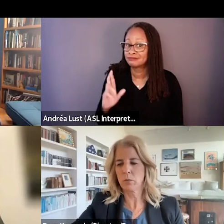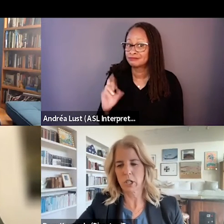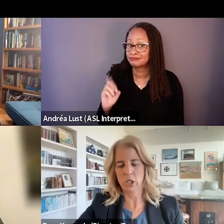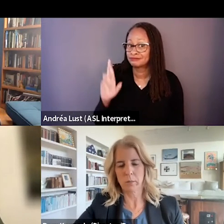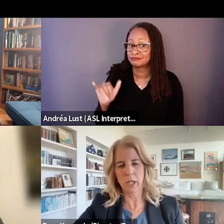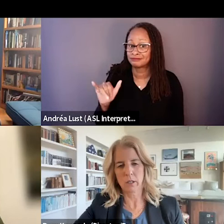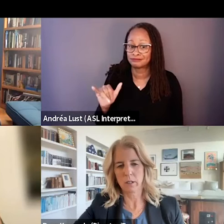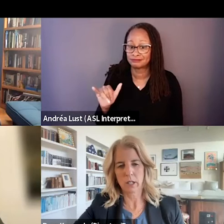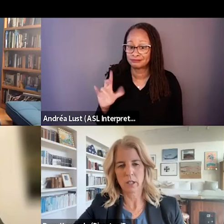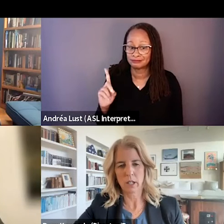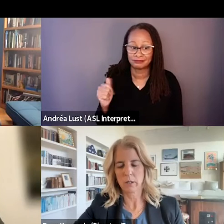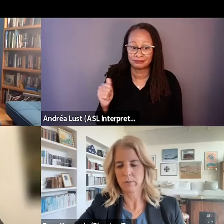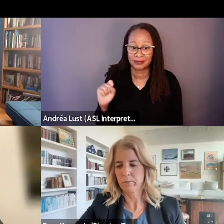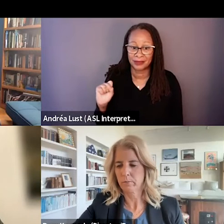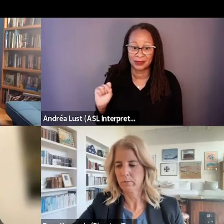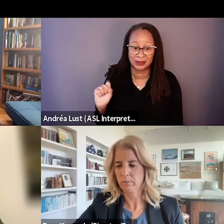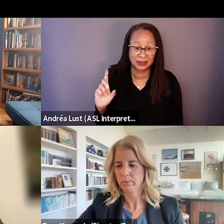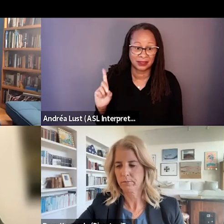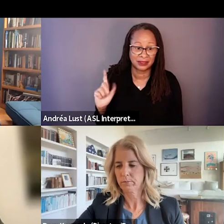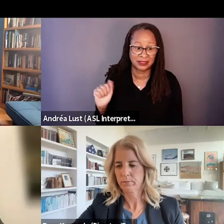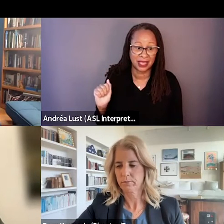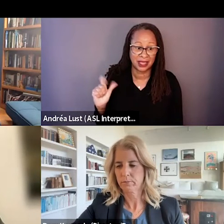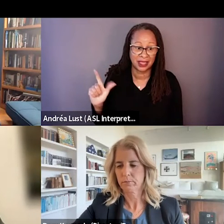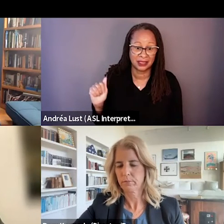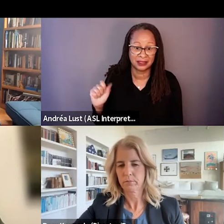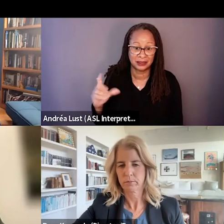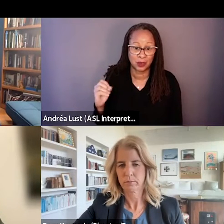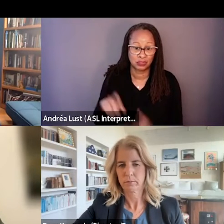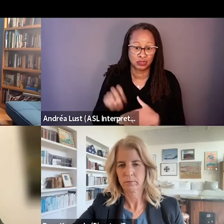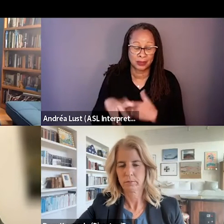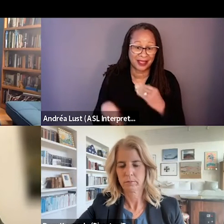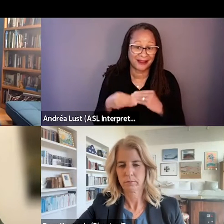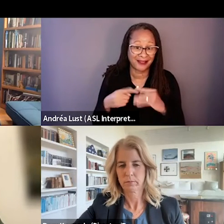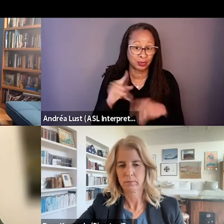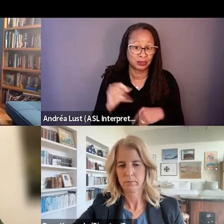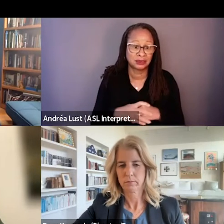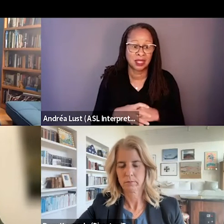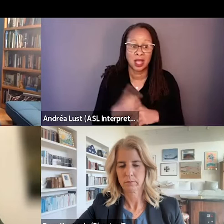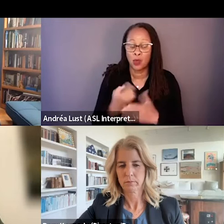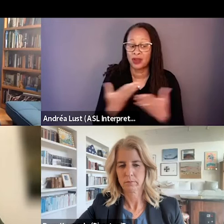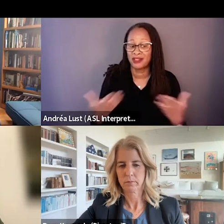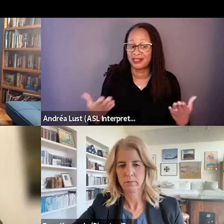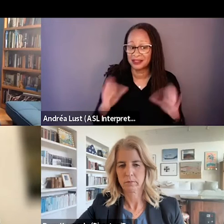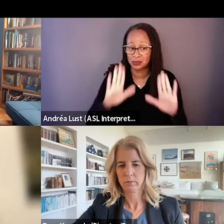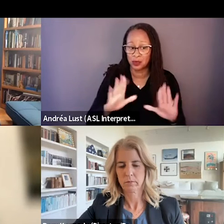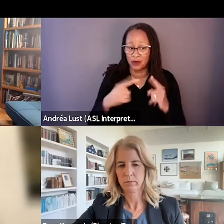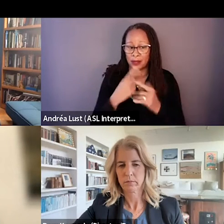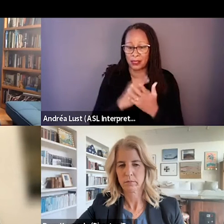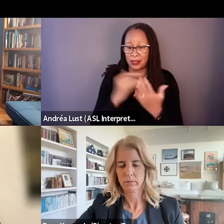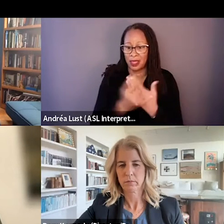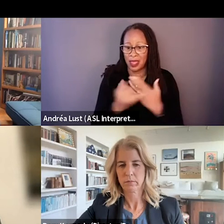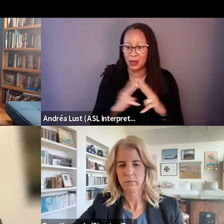Dallas, do you want to jump in? And then I can. Sure. One of the wonderful things about this project is we had a